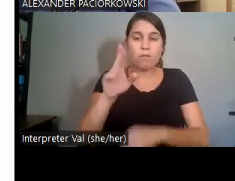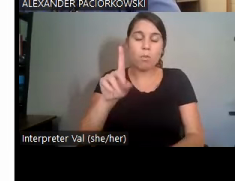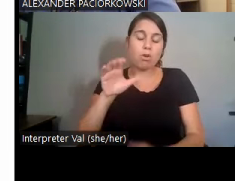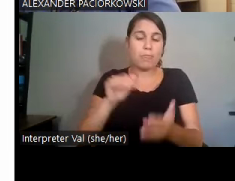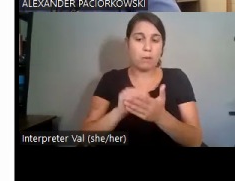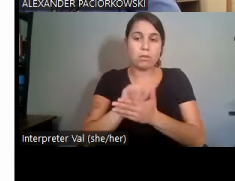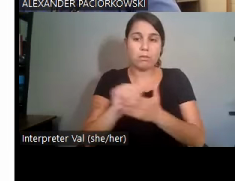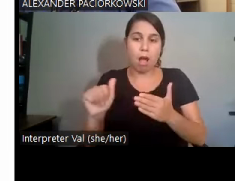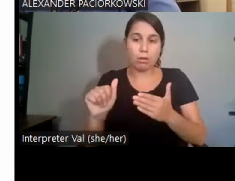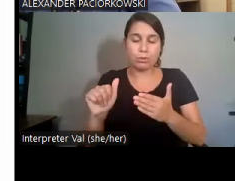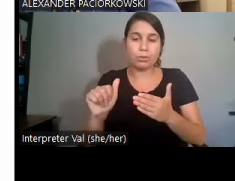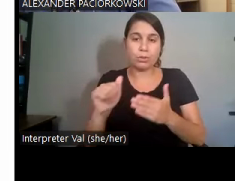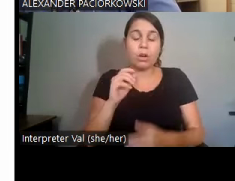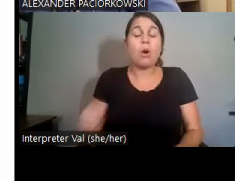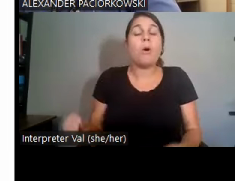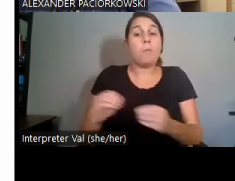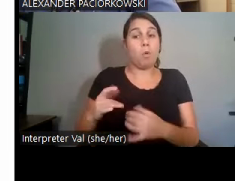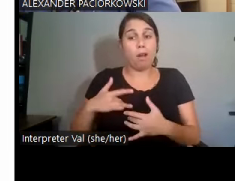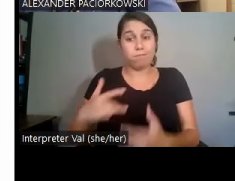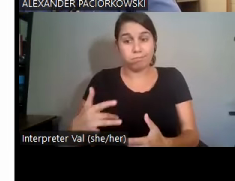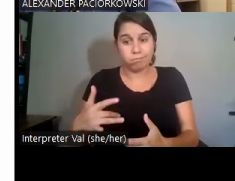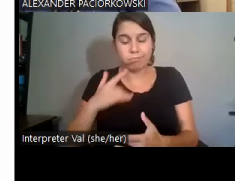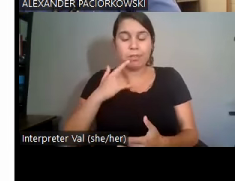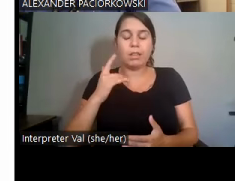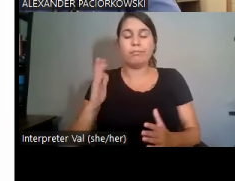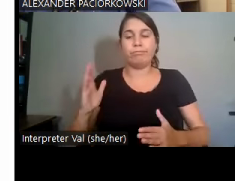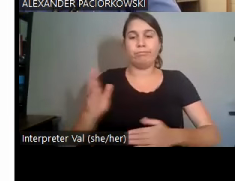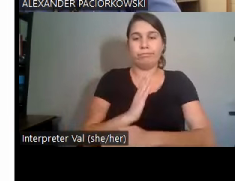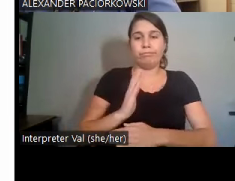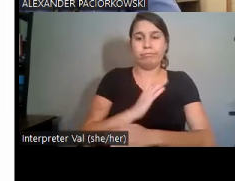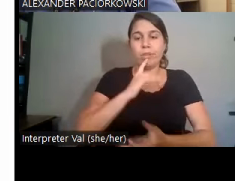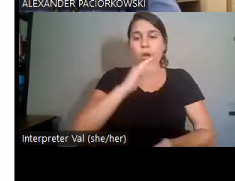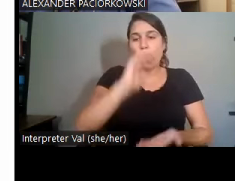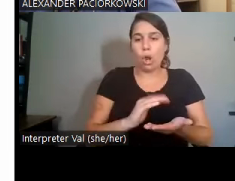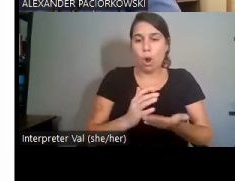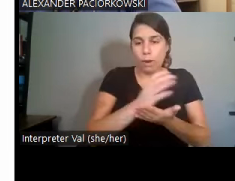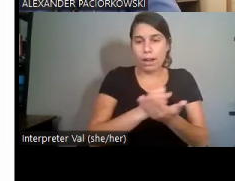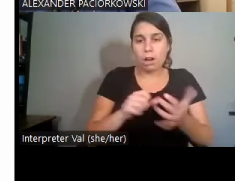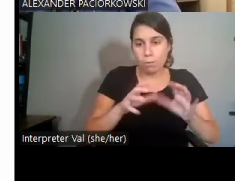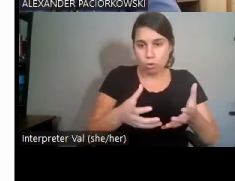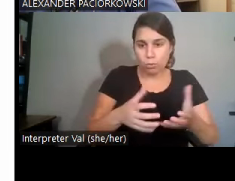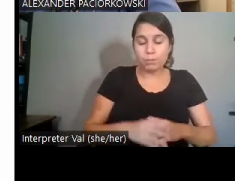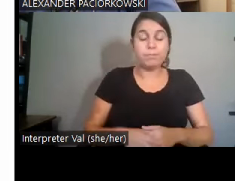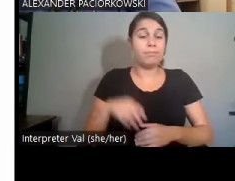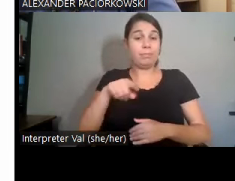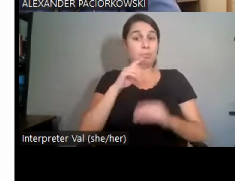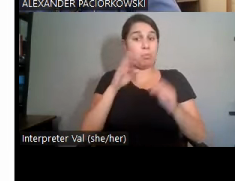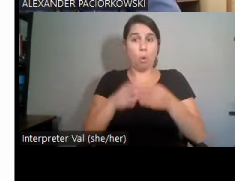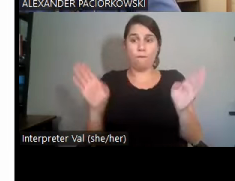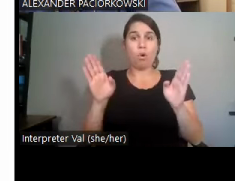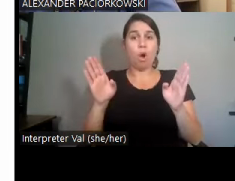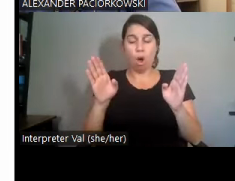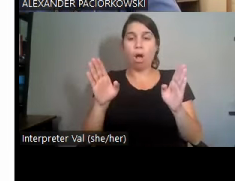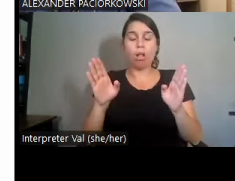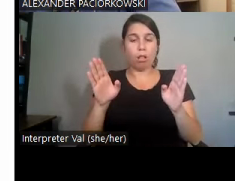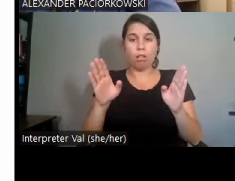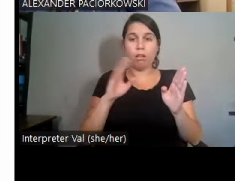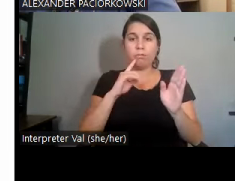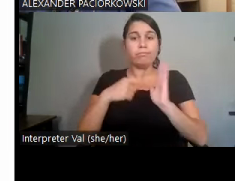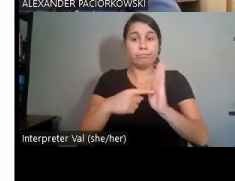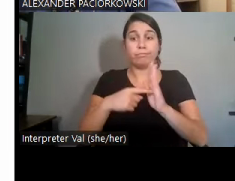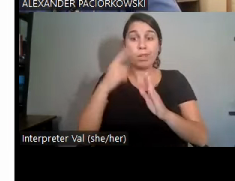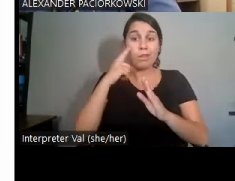more, and are much more likely to be in this lowest income group. And this is overall represented in terms of the average